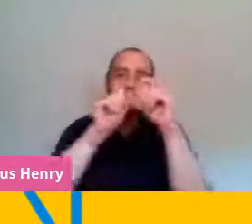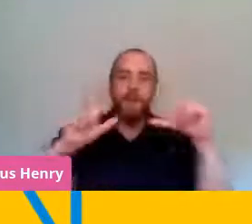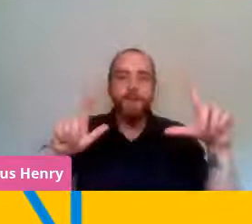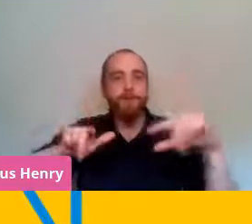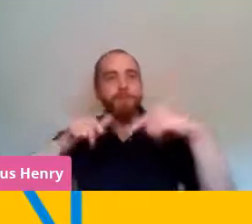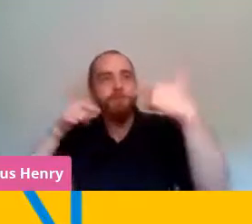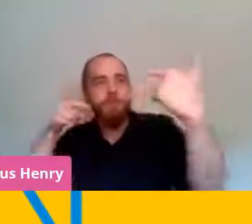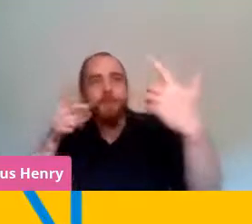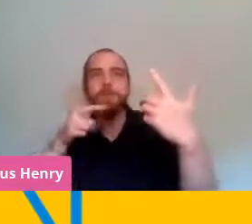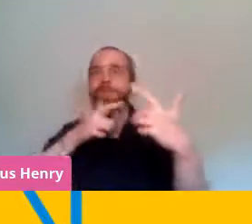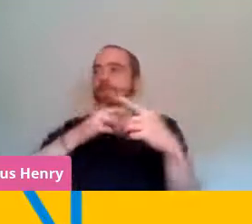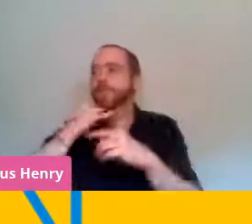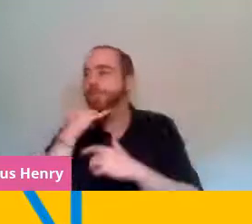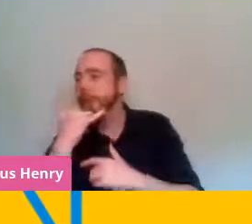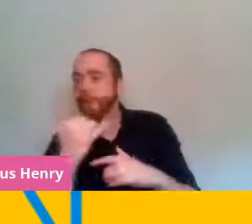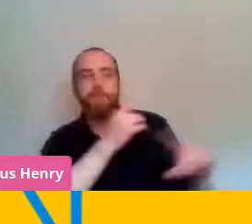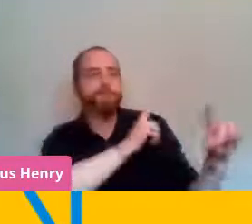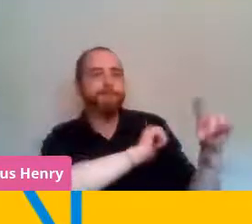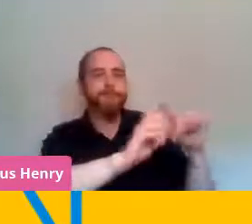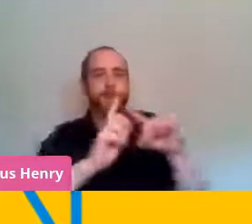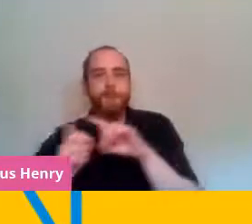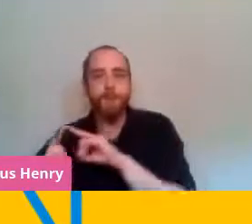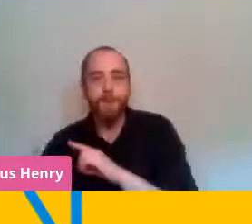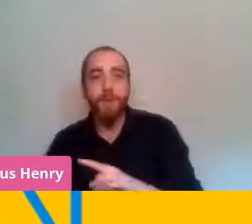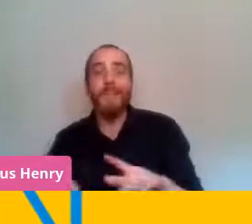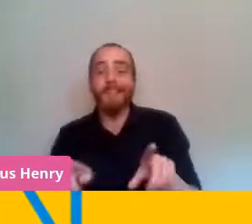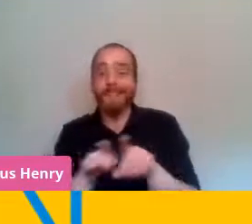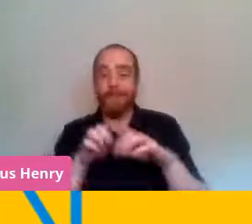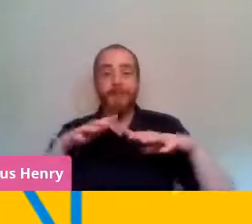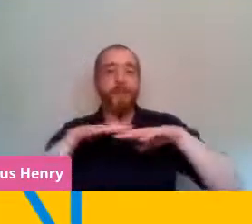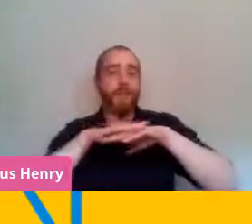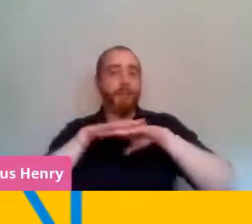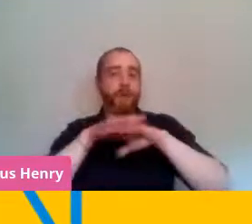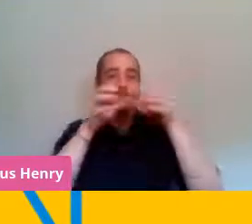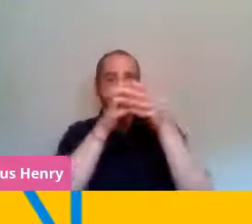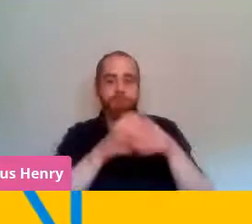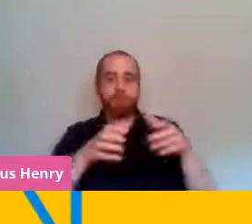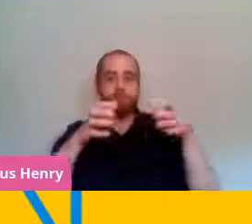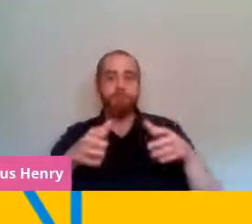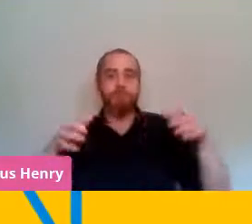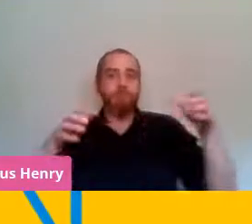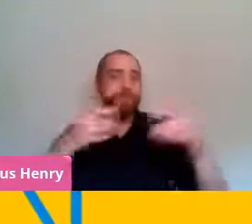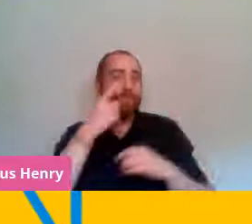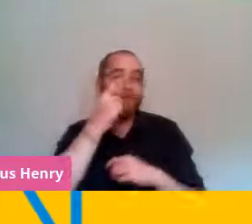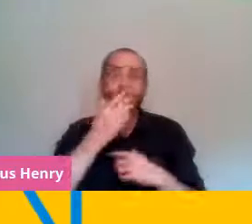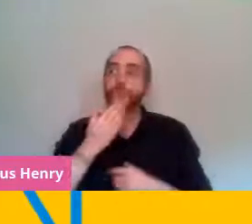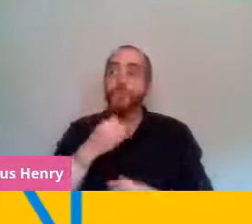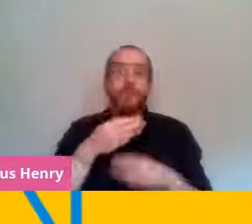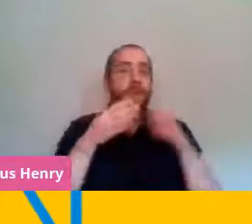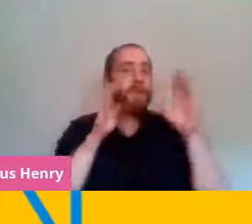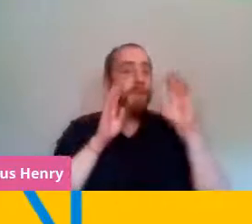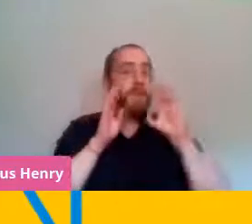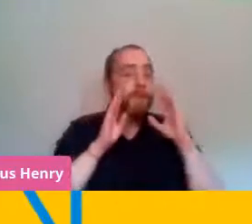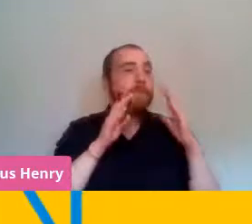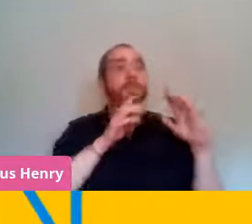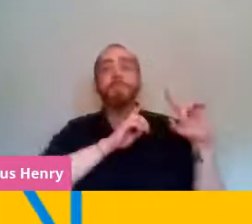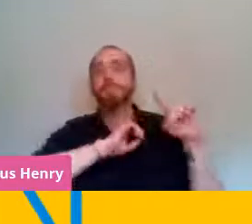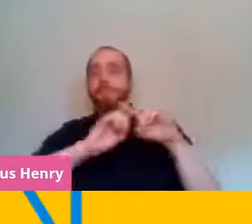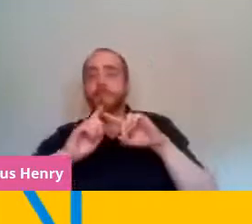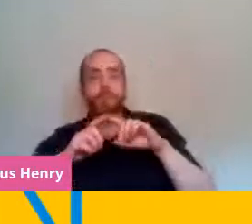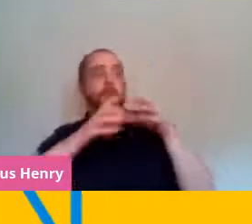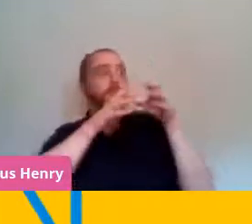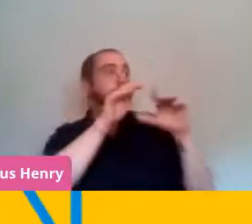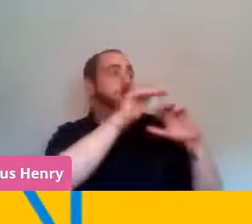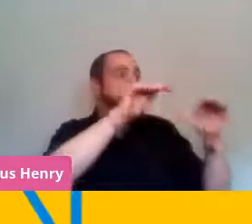contacts, building your networks on WhatsApp, Facebook, sending out alerts to people, and building the infrastructure of a democratic